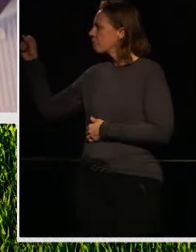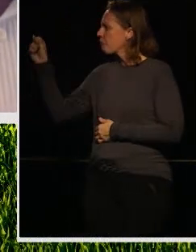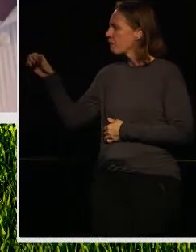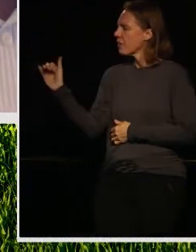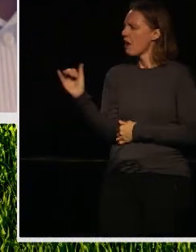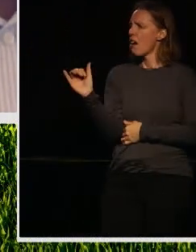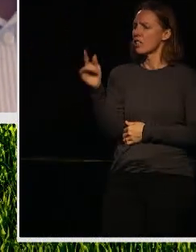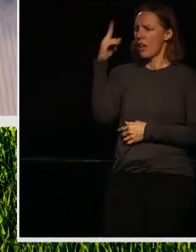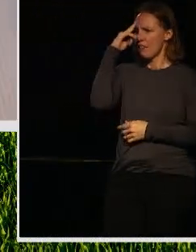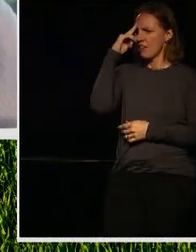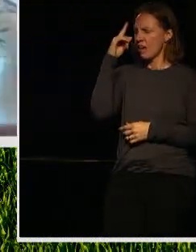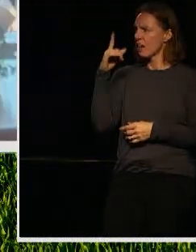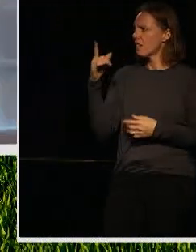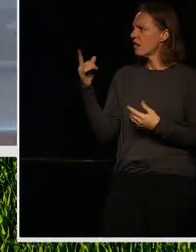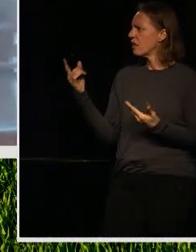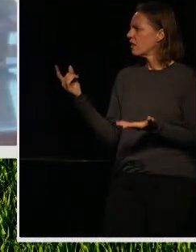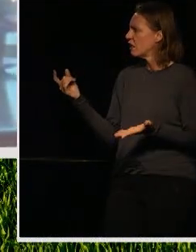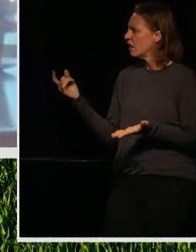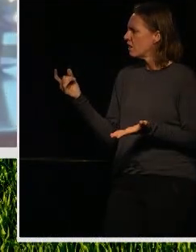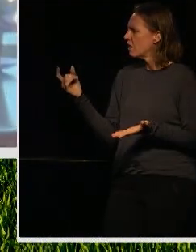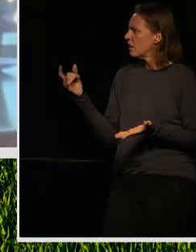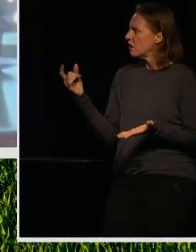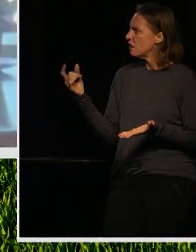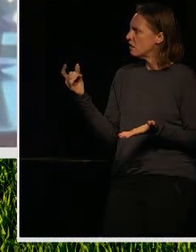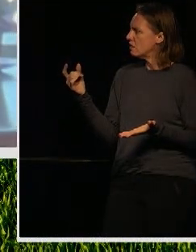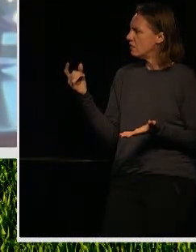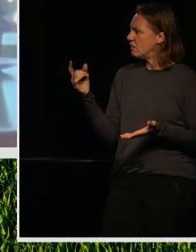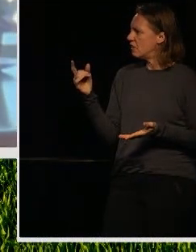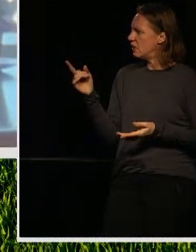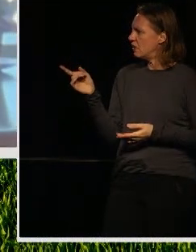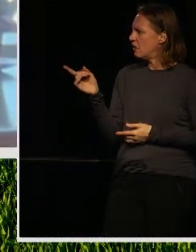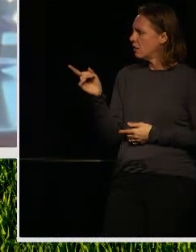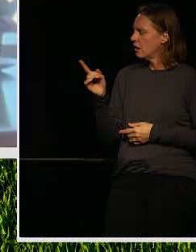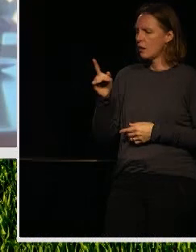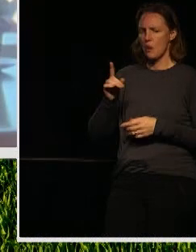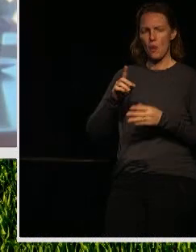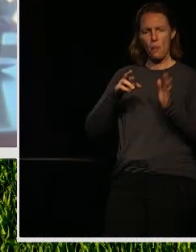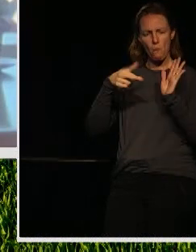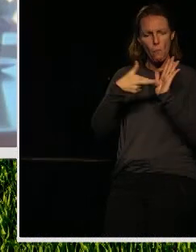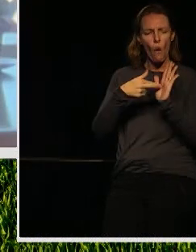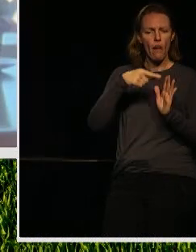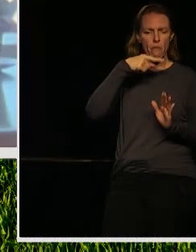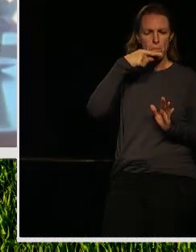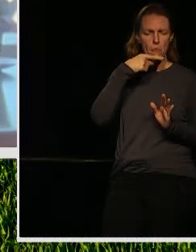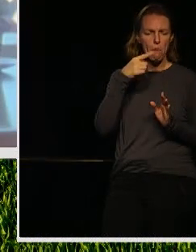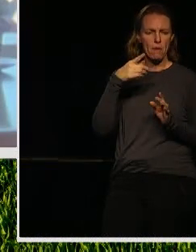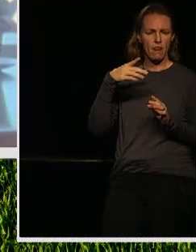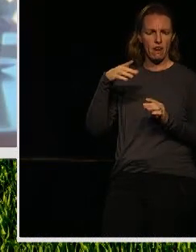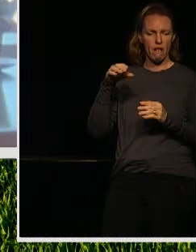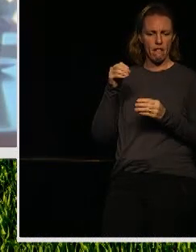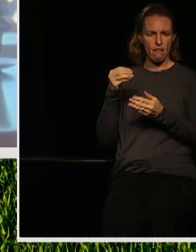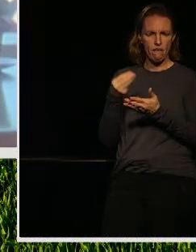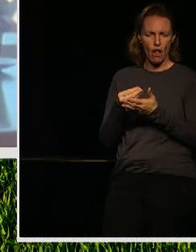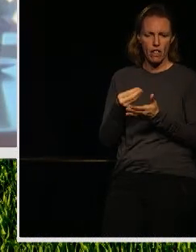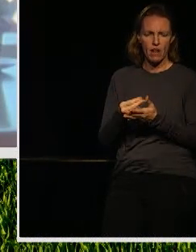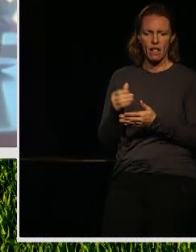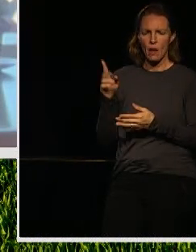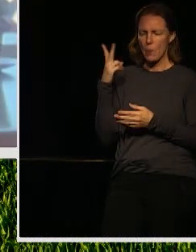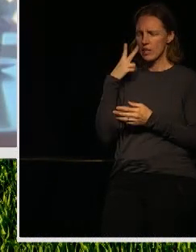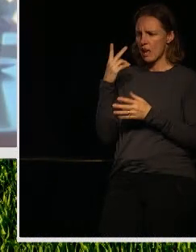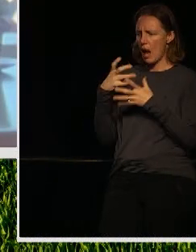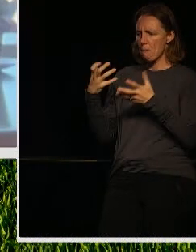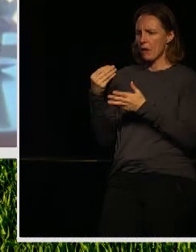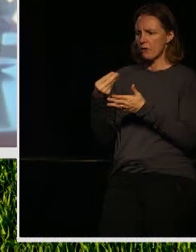I think to Chris's point, I just want to reinforce, I think the role of public funding, I think we looked at how much funding, for example, is going